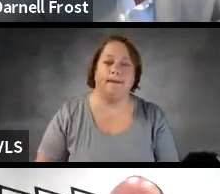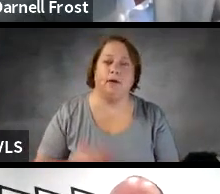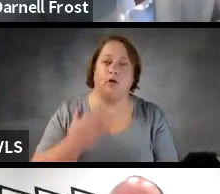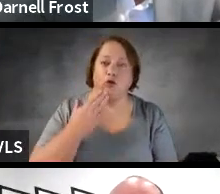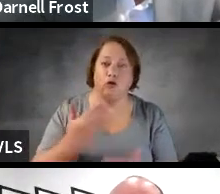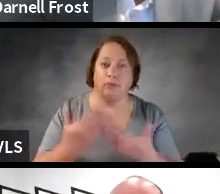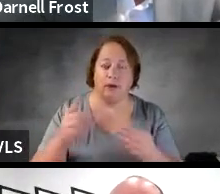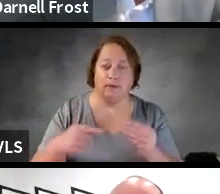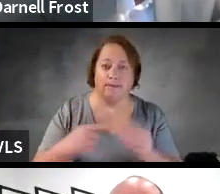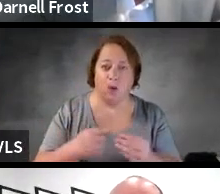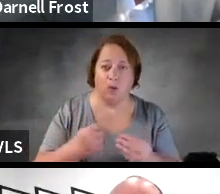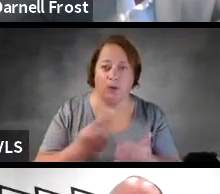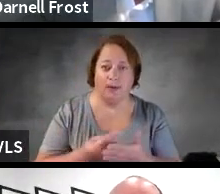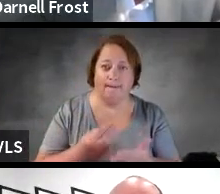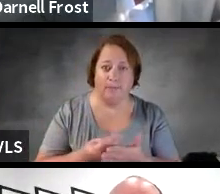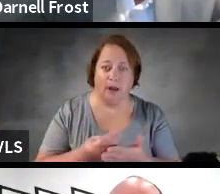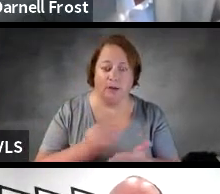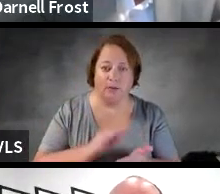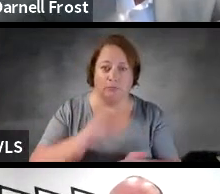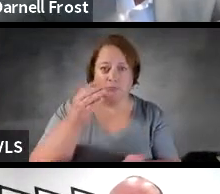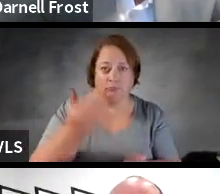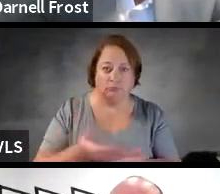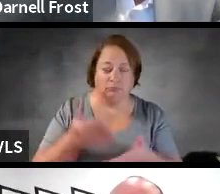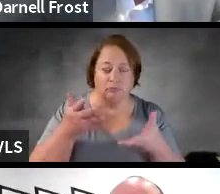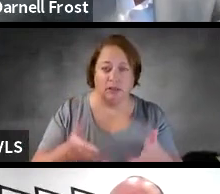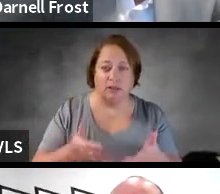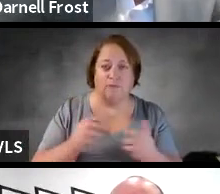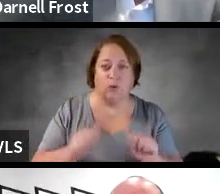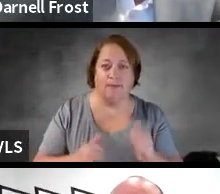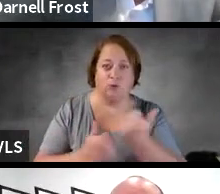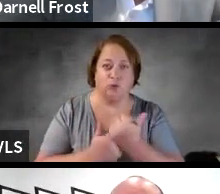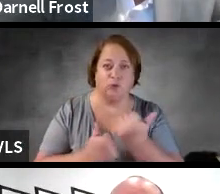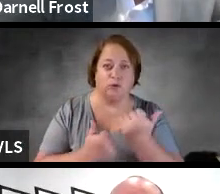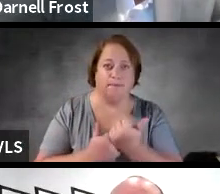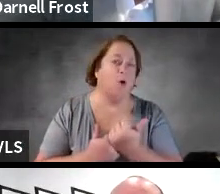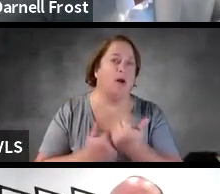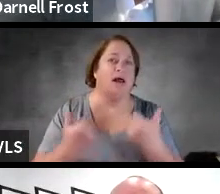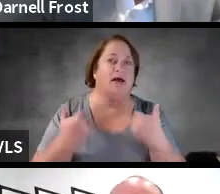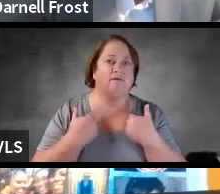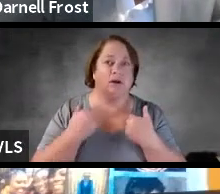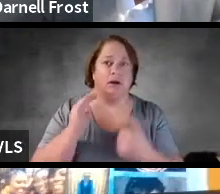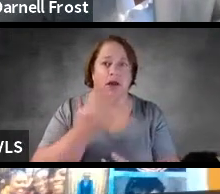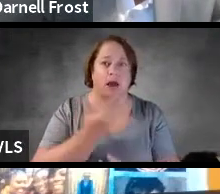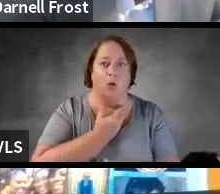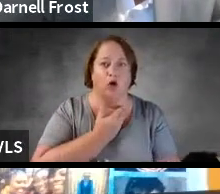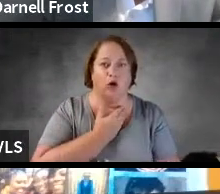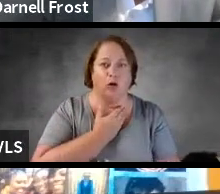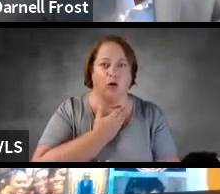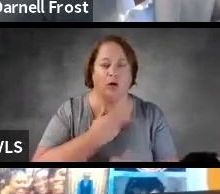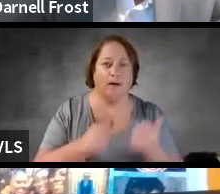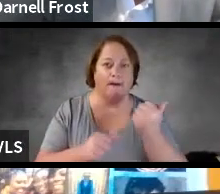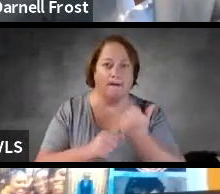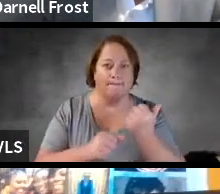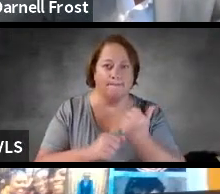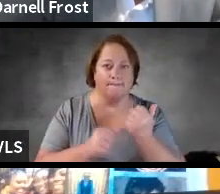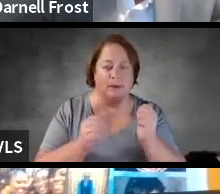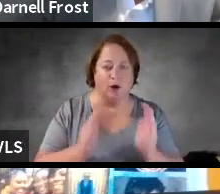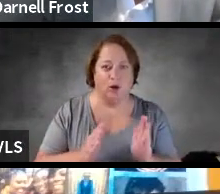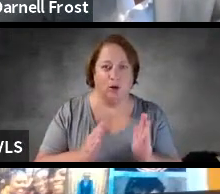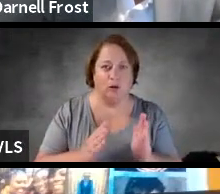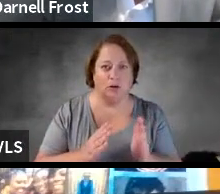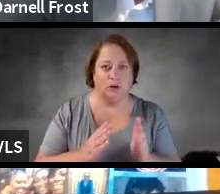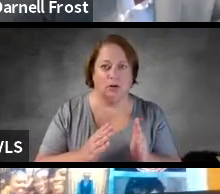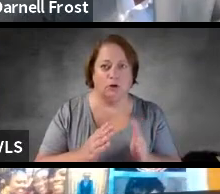fund balance was able to support having our paraprofessionals,